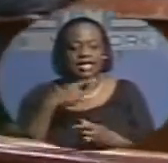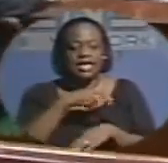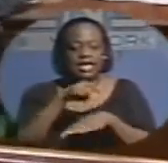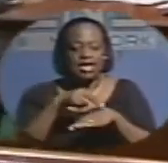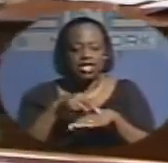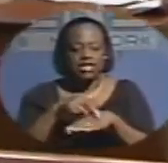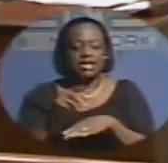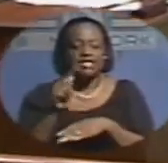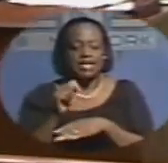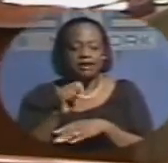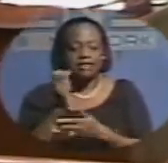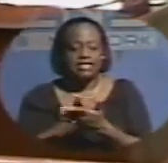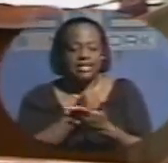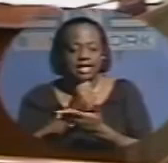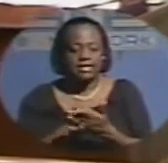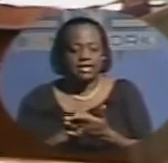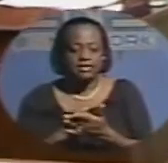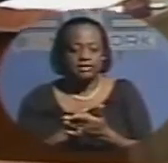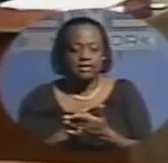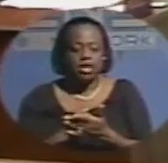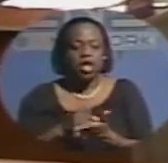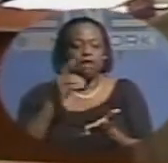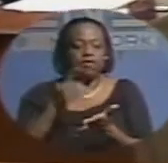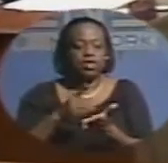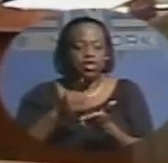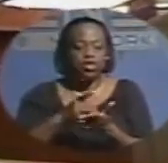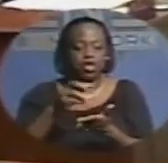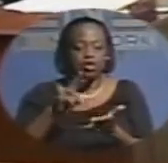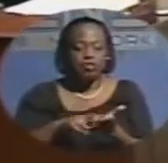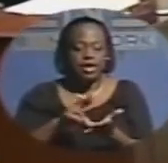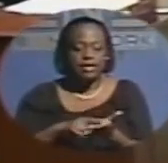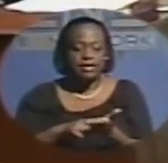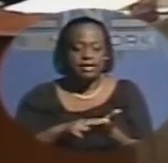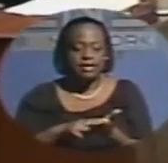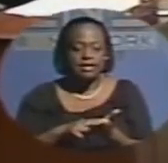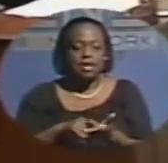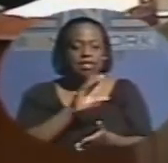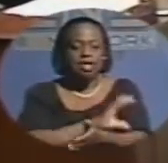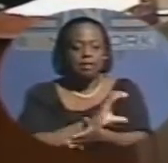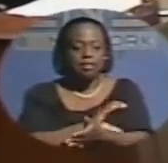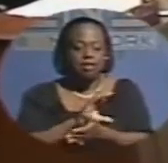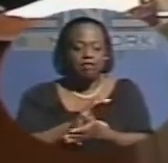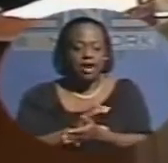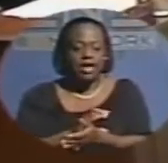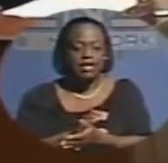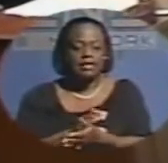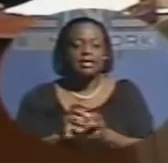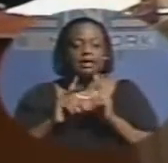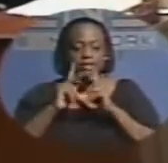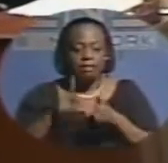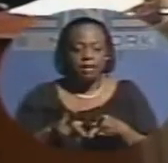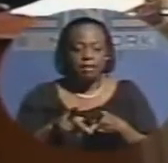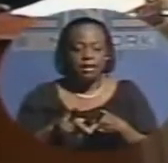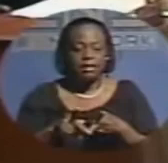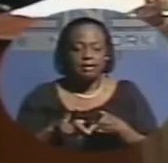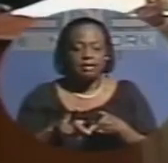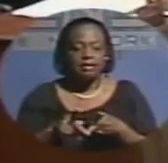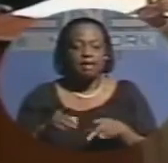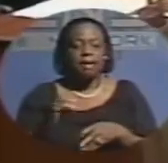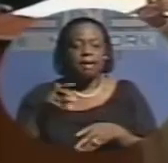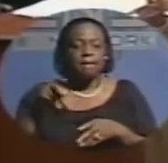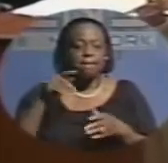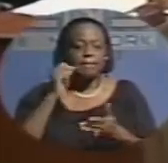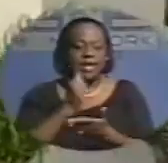structure, reducing both the number and levels of duty rates, computerized the public service, put in place tamper-resistant electronic passports and